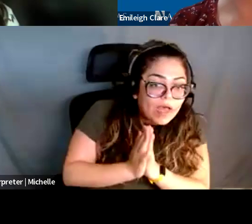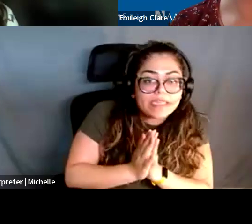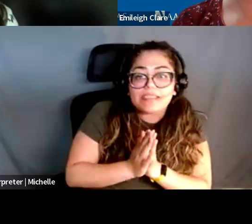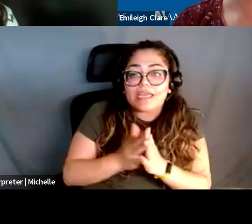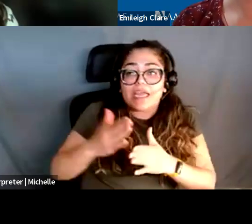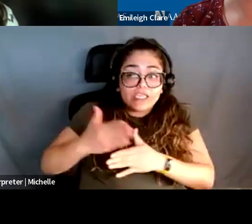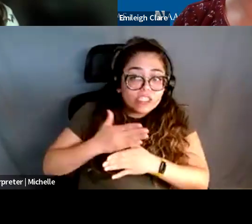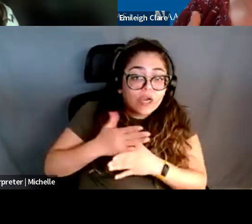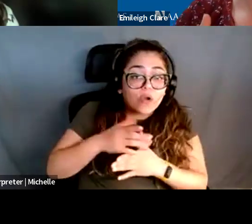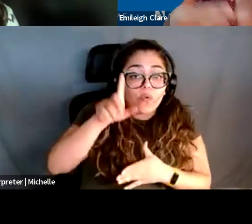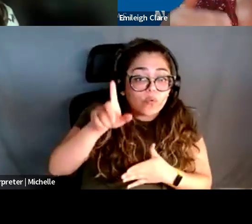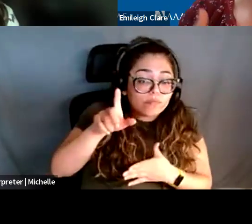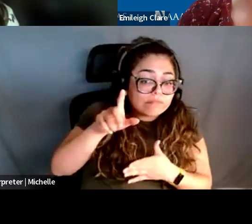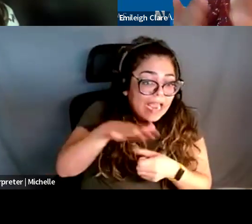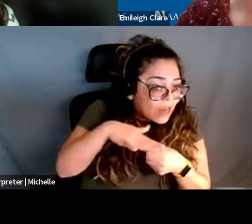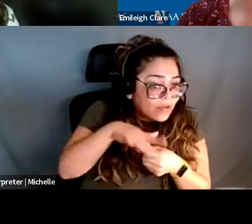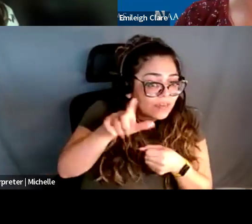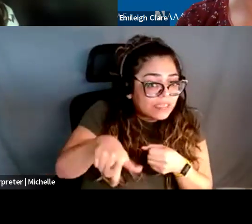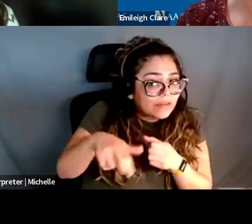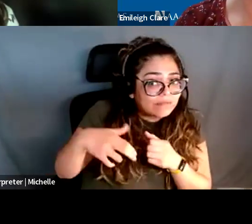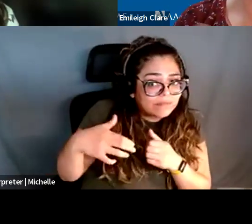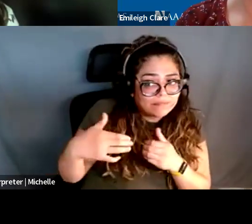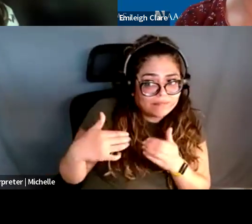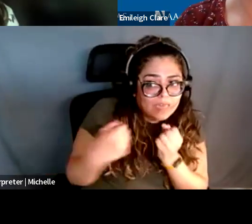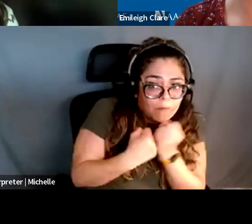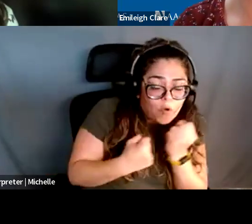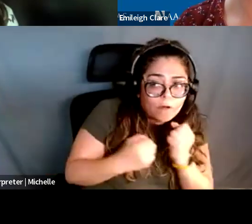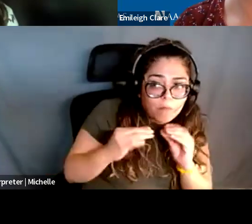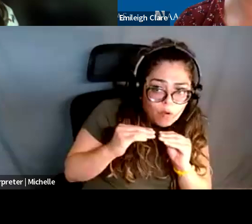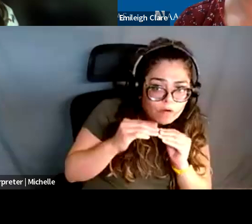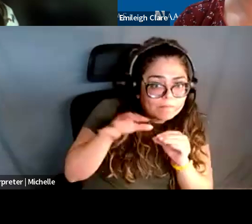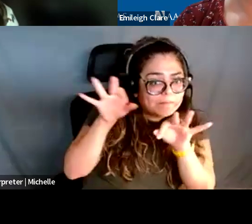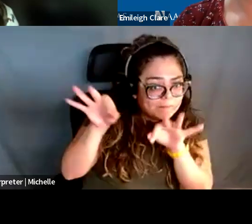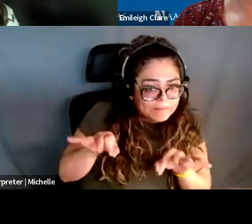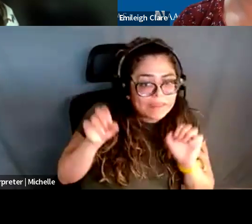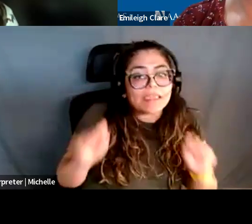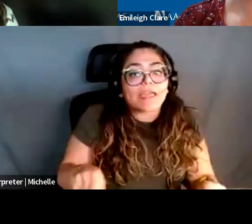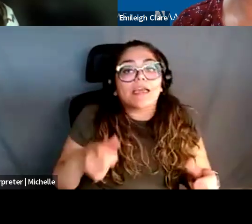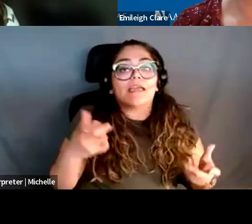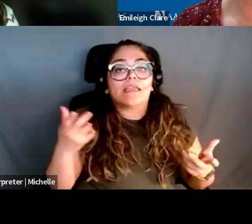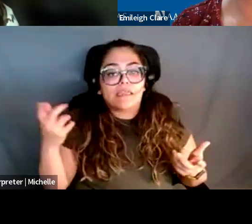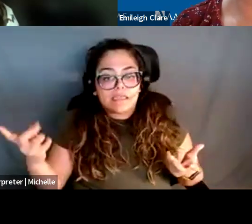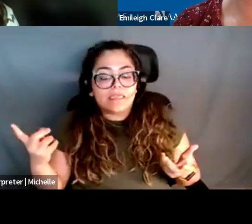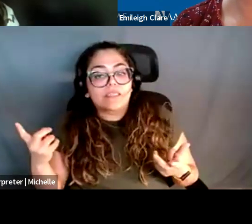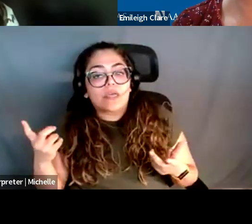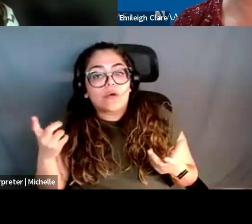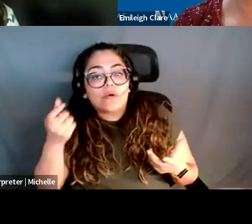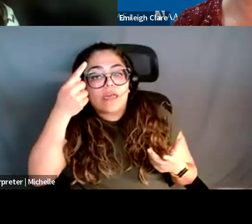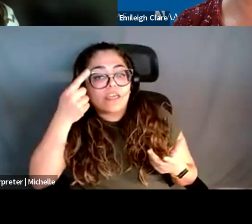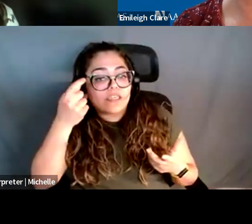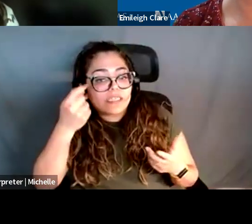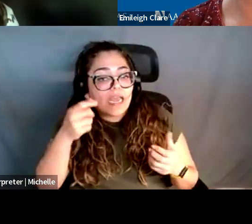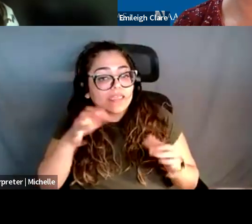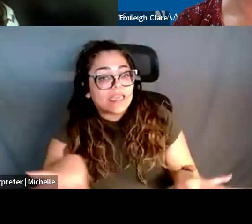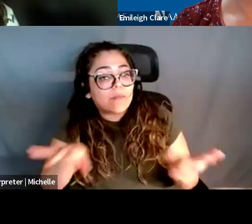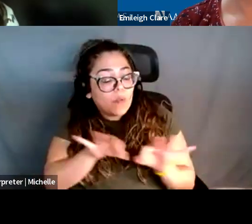But then know that there's also a leadership role that was designed because it's so important to hear from you and to have